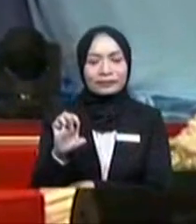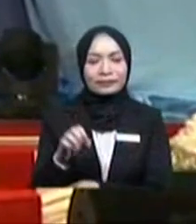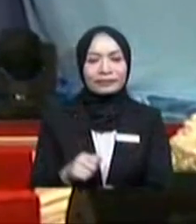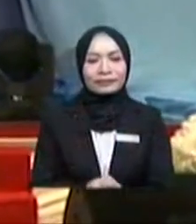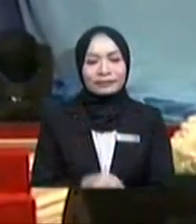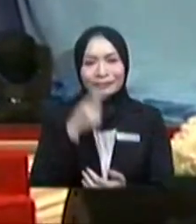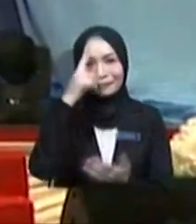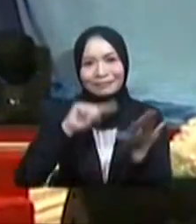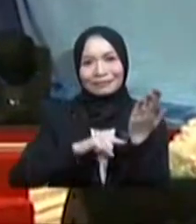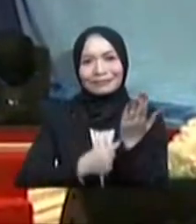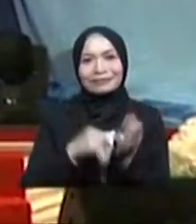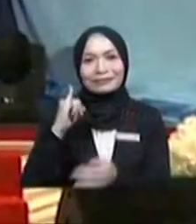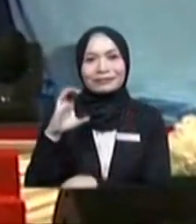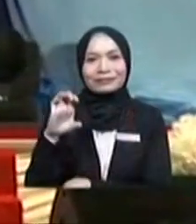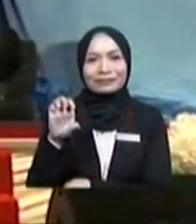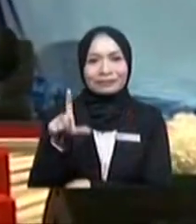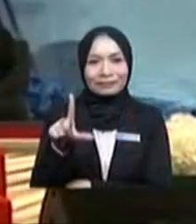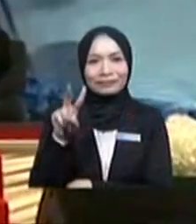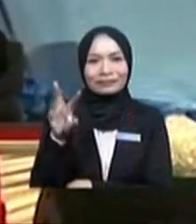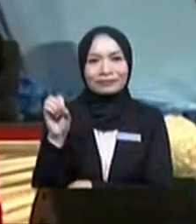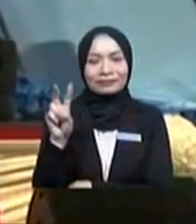ISEL 2022.